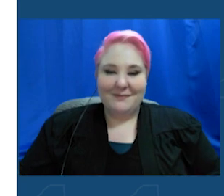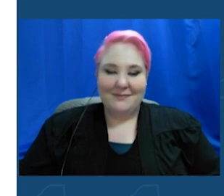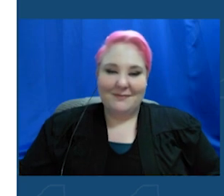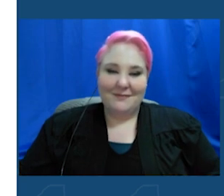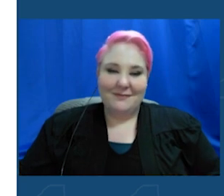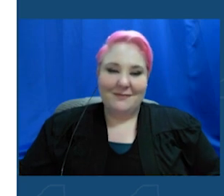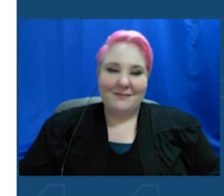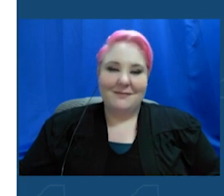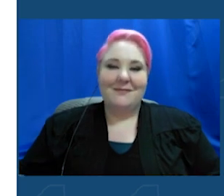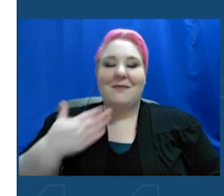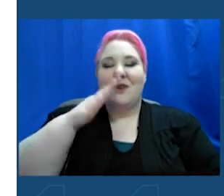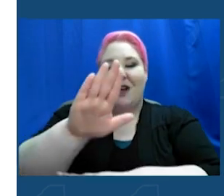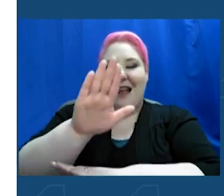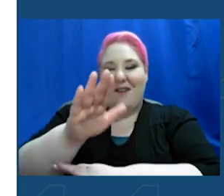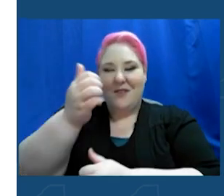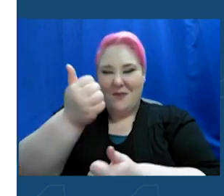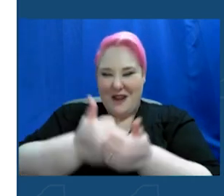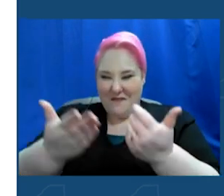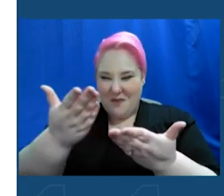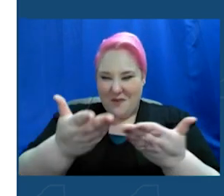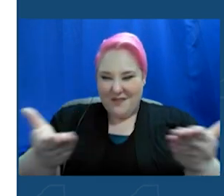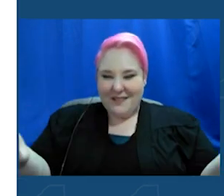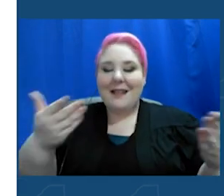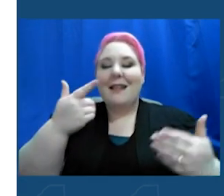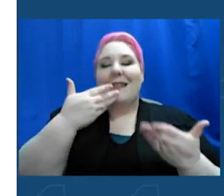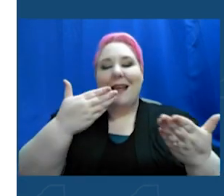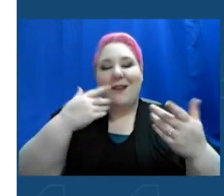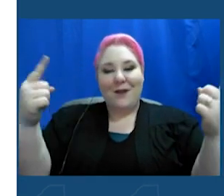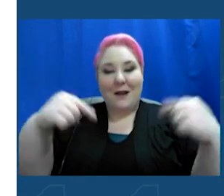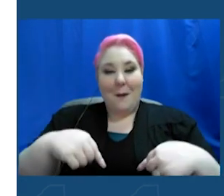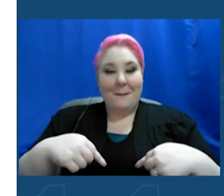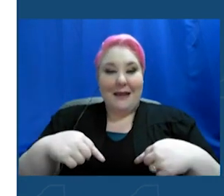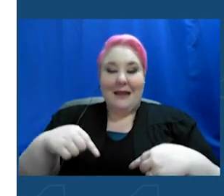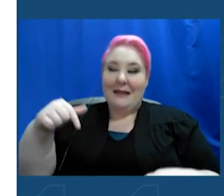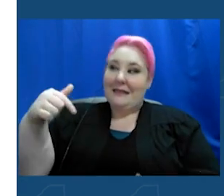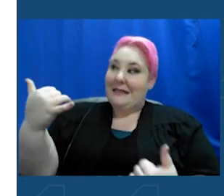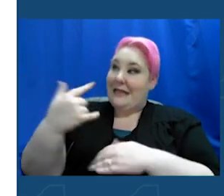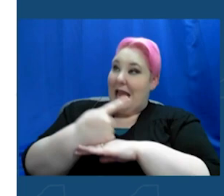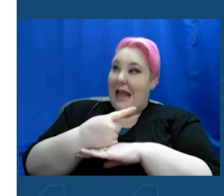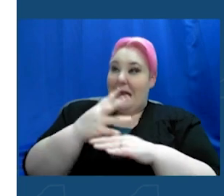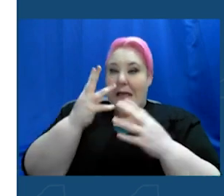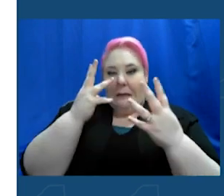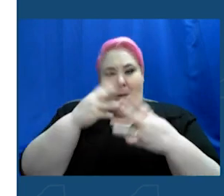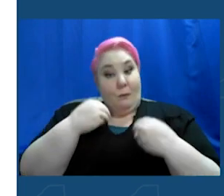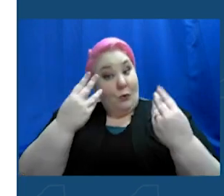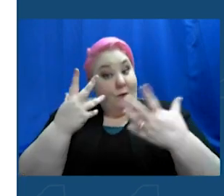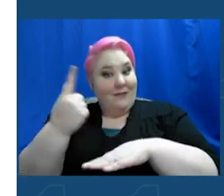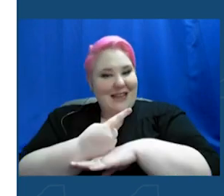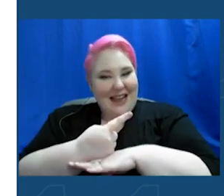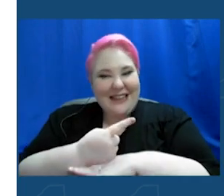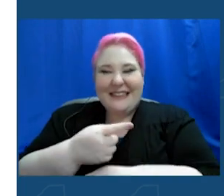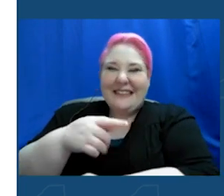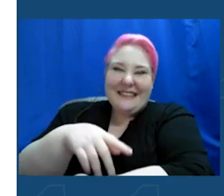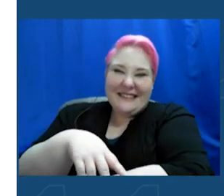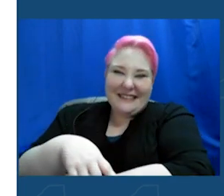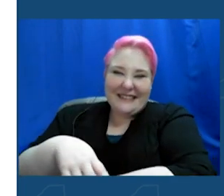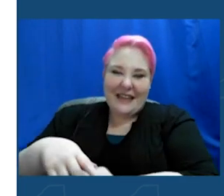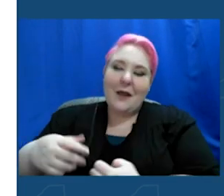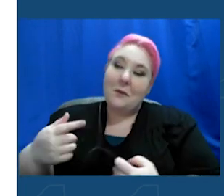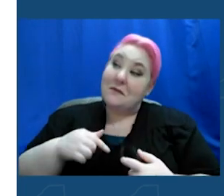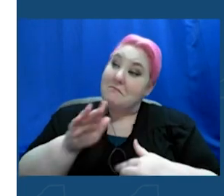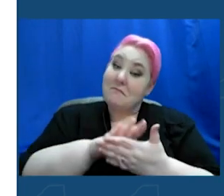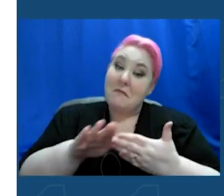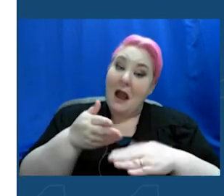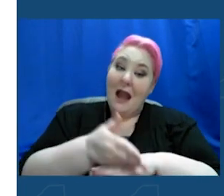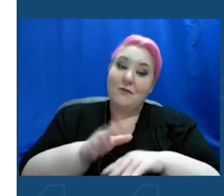Good afternoon, everyone. Thanks for coming on this beautiful day. It turned out pretty nice after that little storm we had,